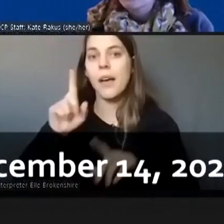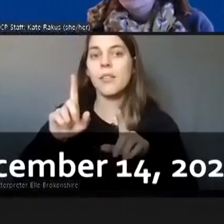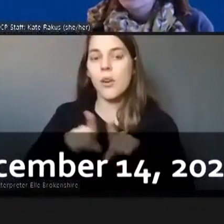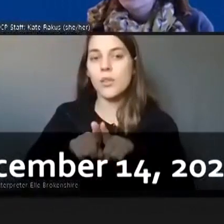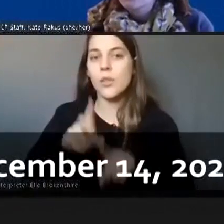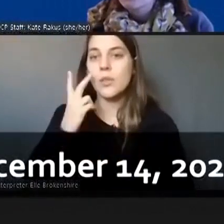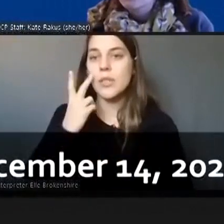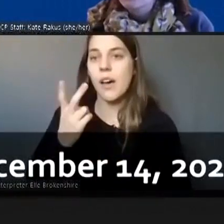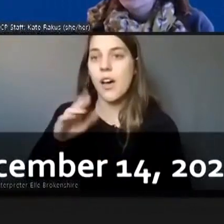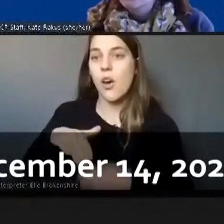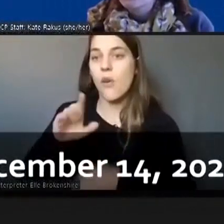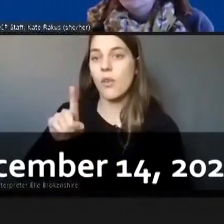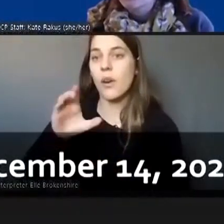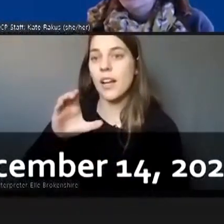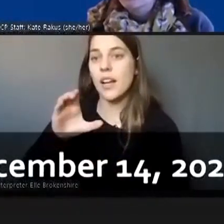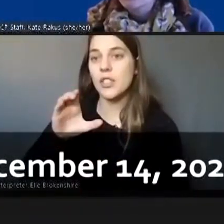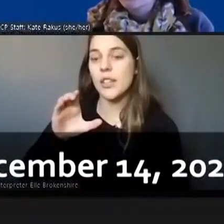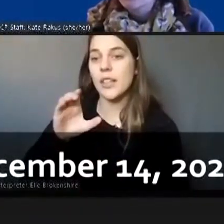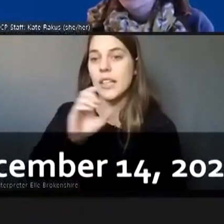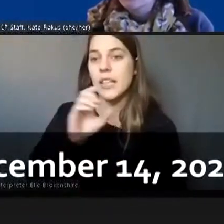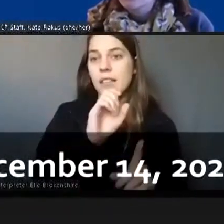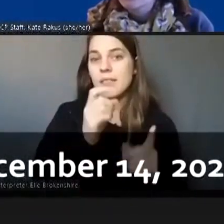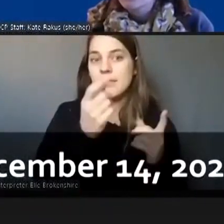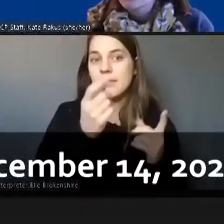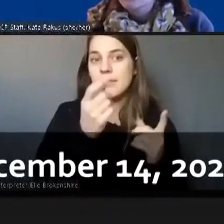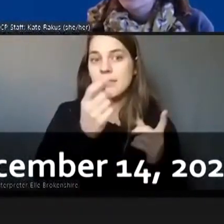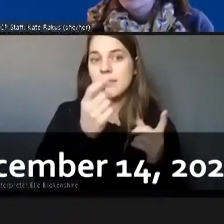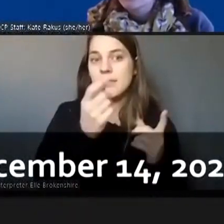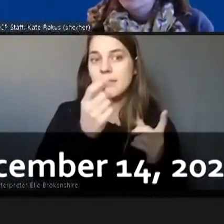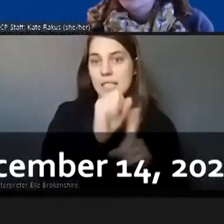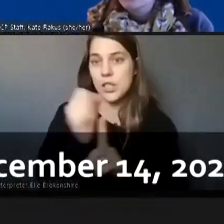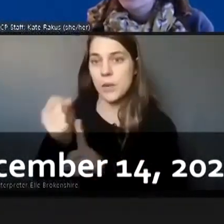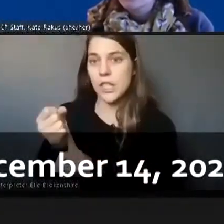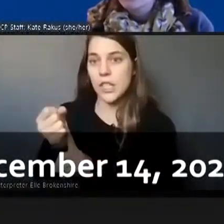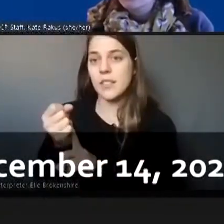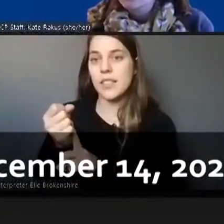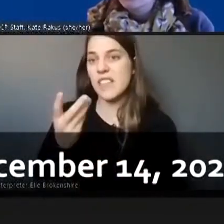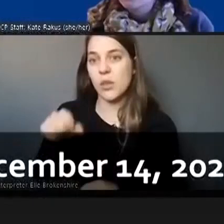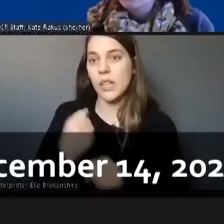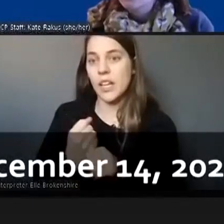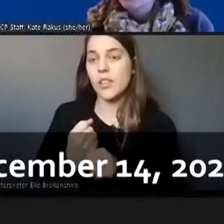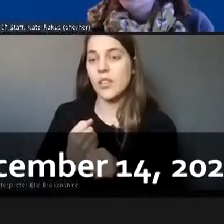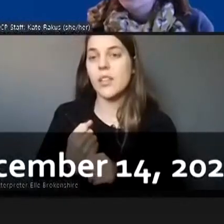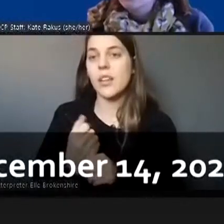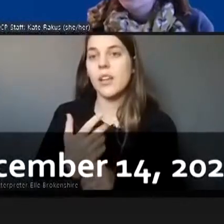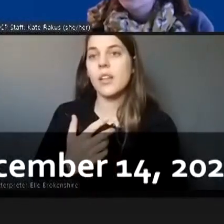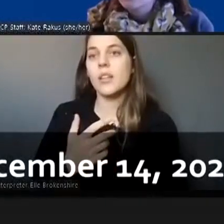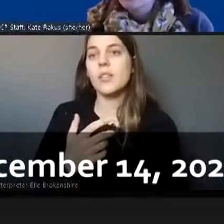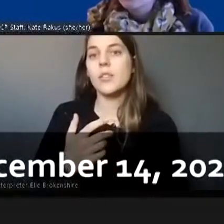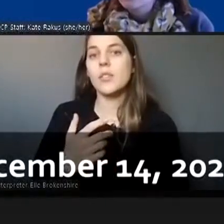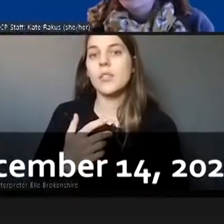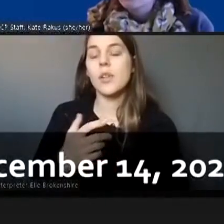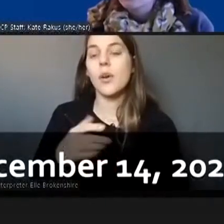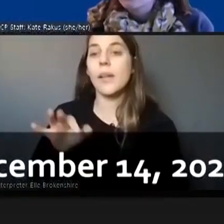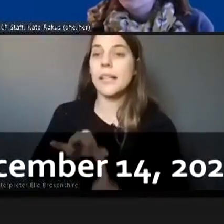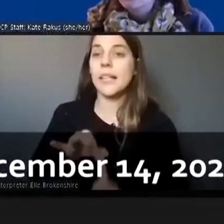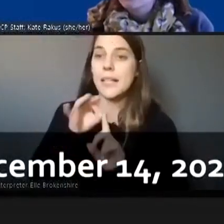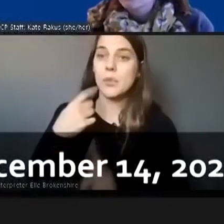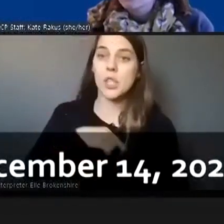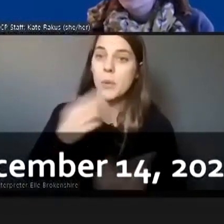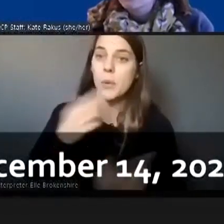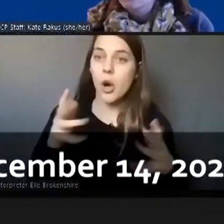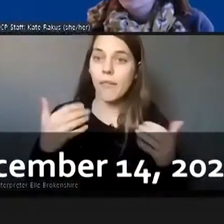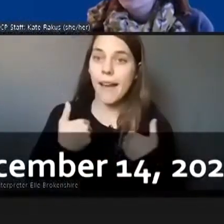cases just over a few years come in through the zoning board. So the exemptions that we already had